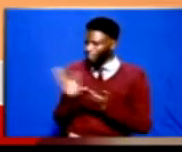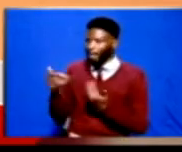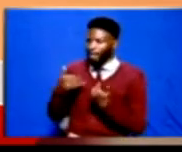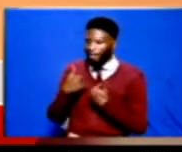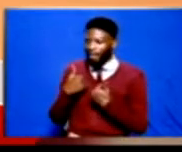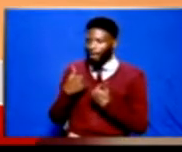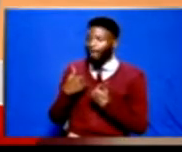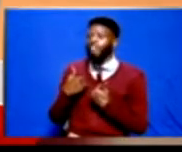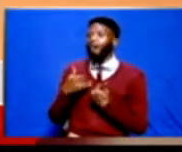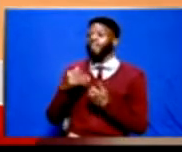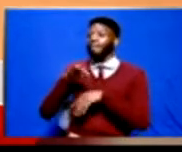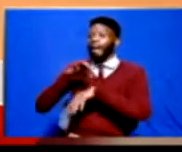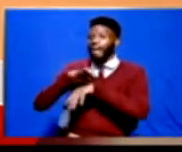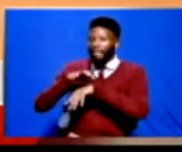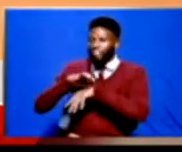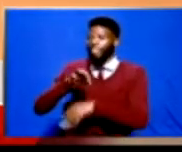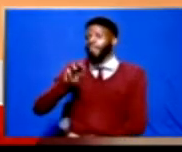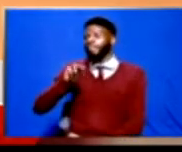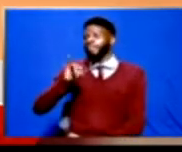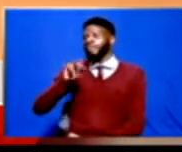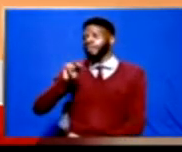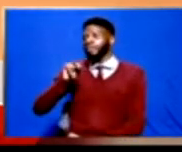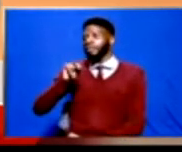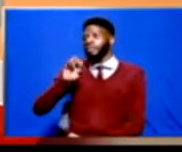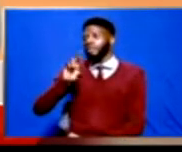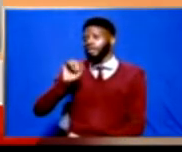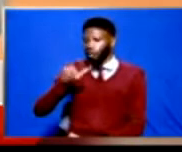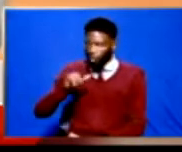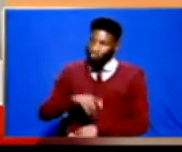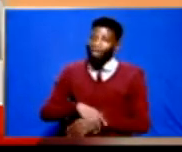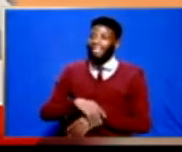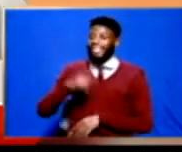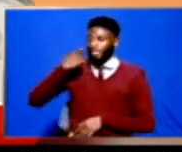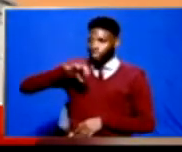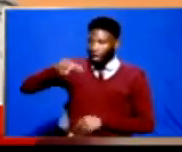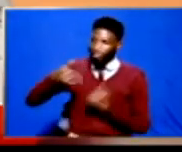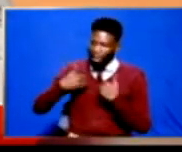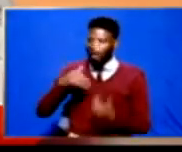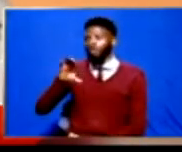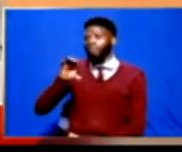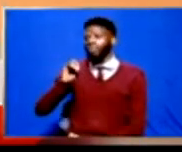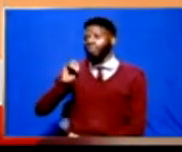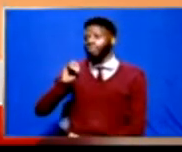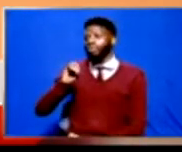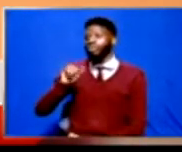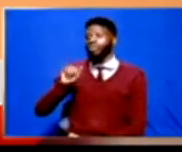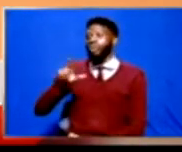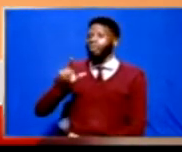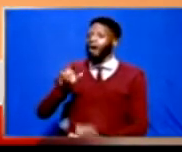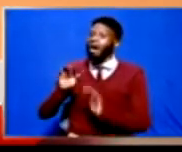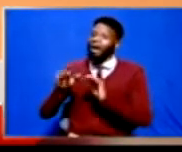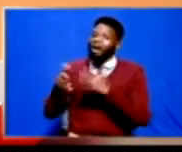earth minerals. In Kitui County, there are deposits of coal. How comes we have not